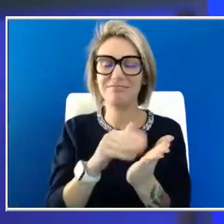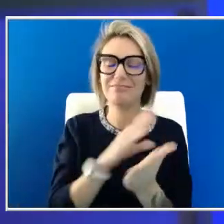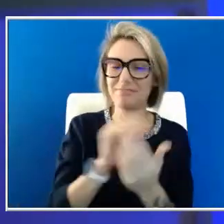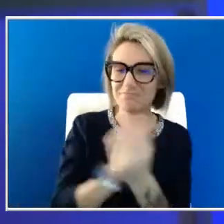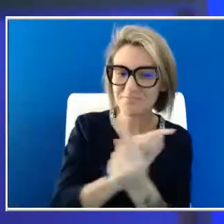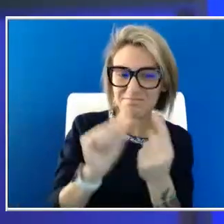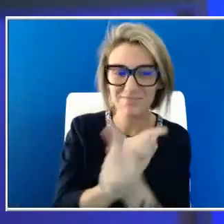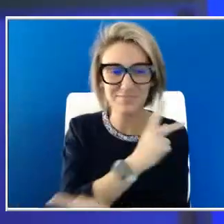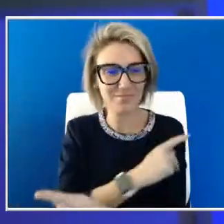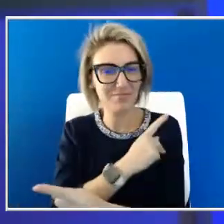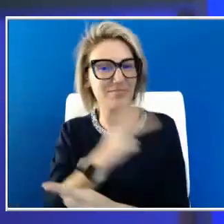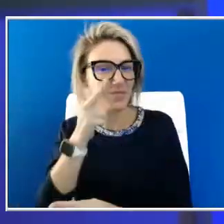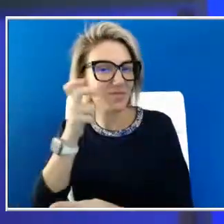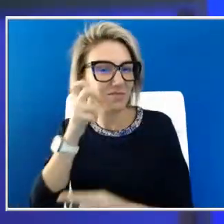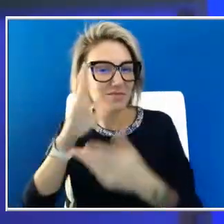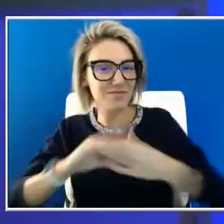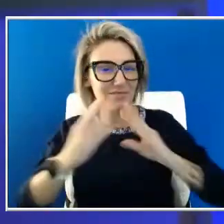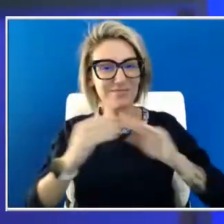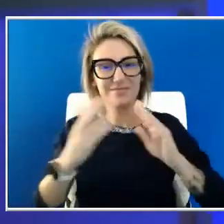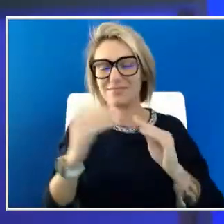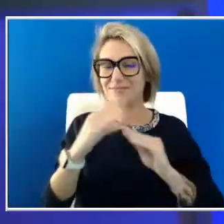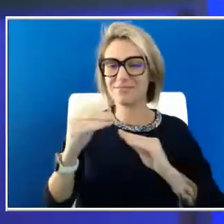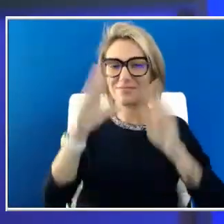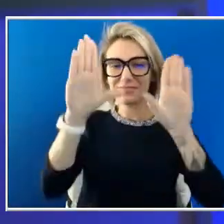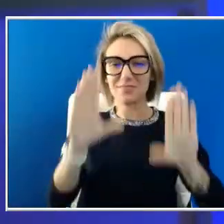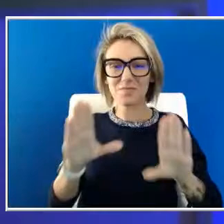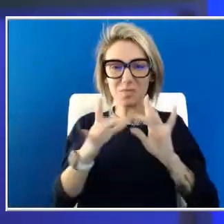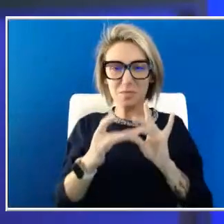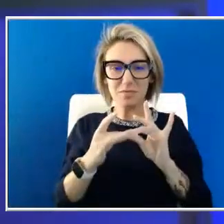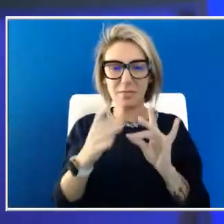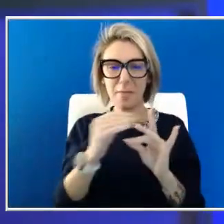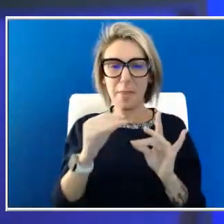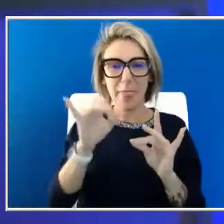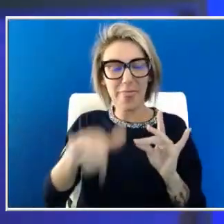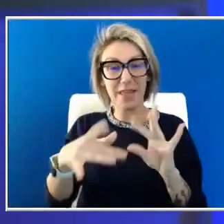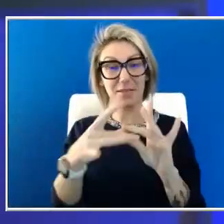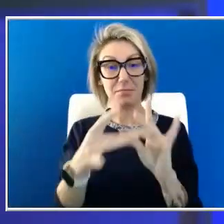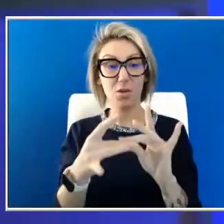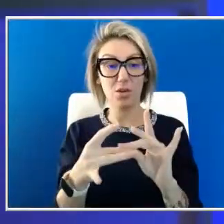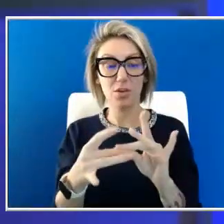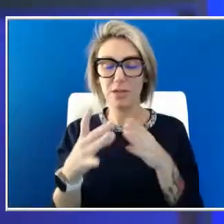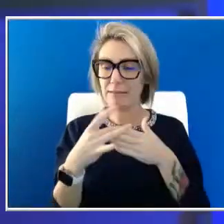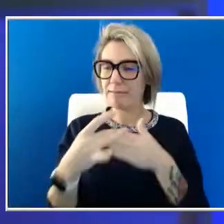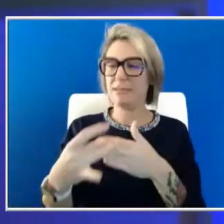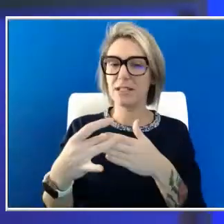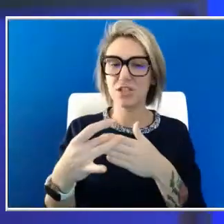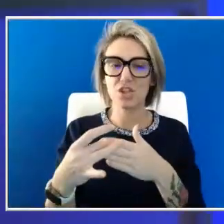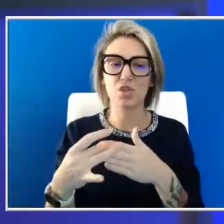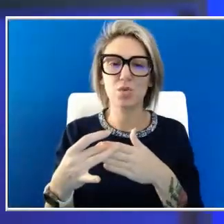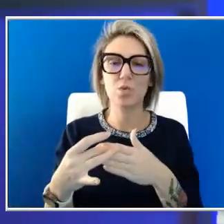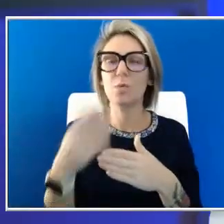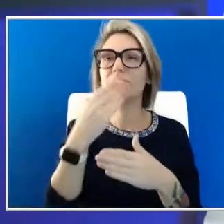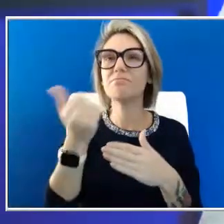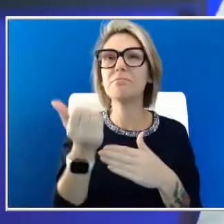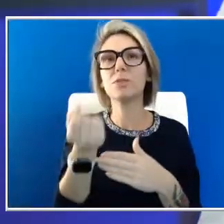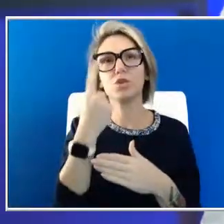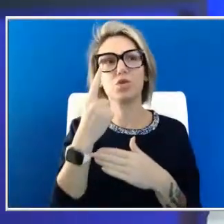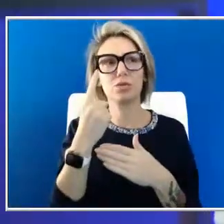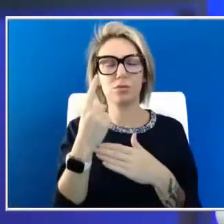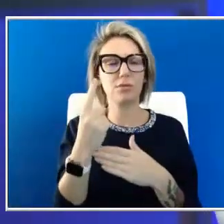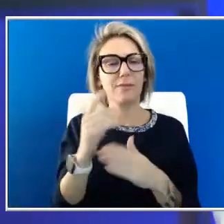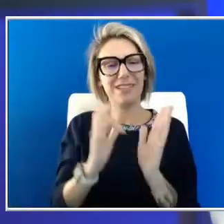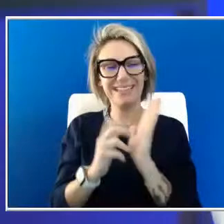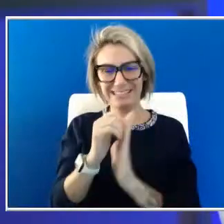stories. This has really been an incredible partnership. And I actually think this partnership leads to better understanding of cancer, the importance